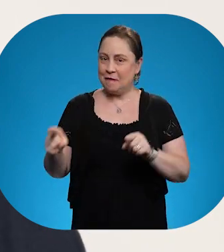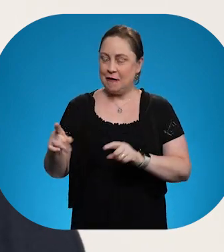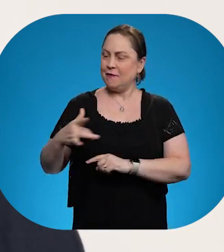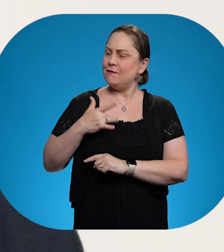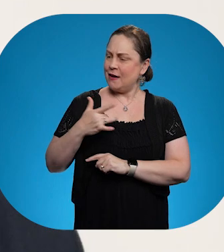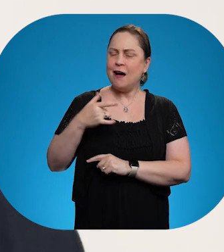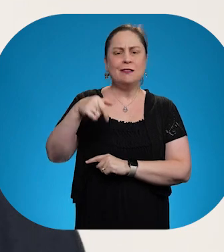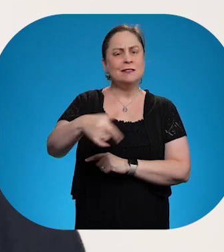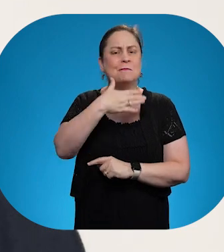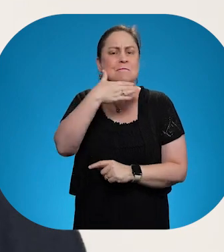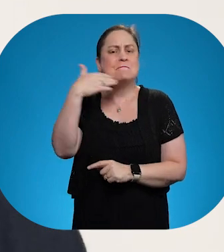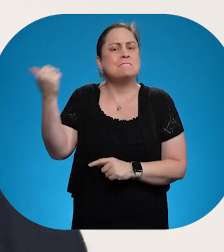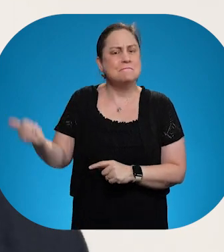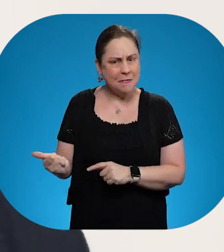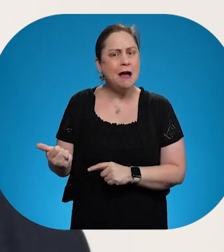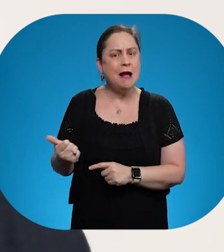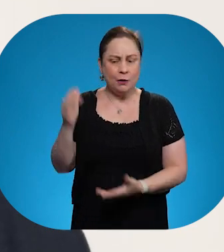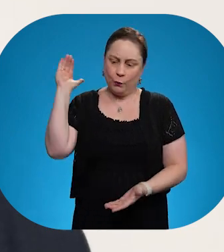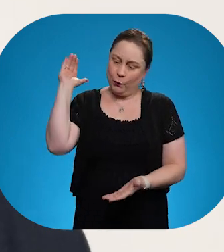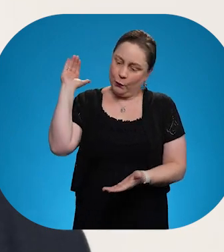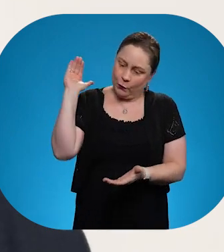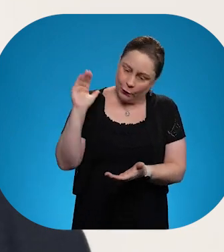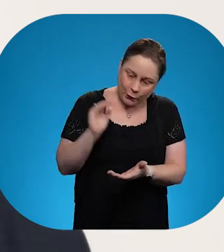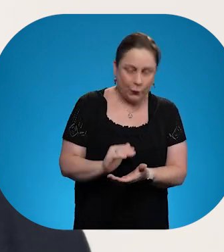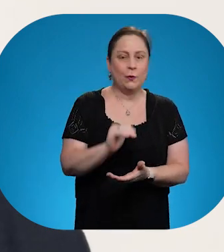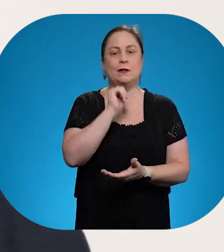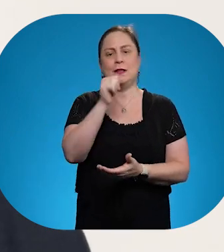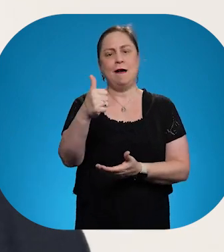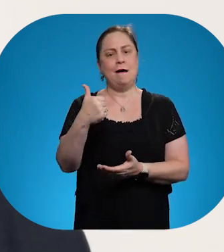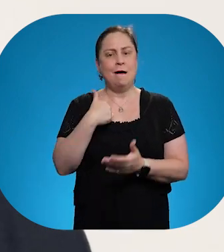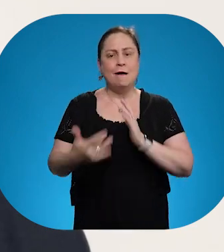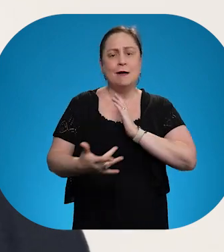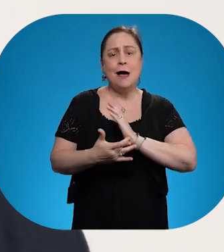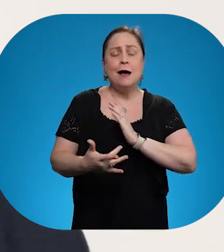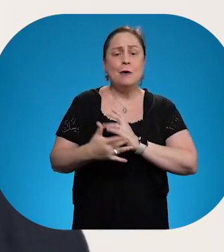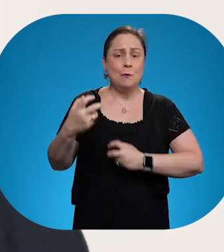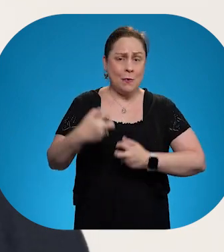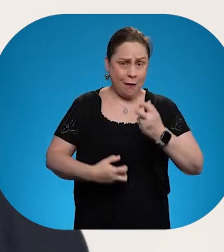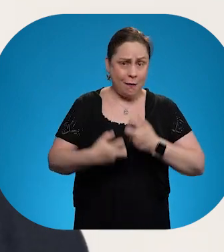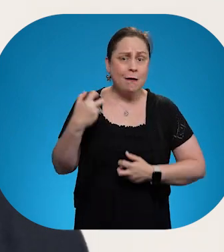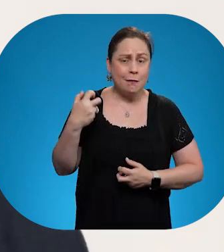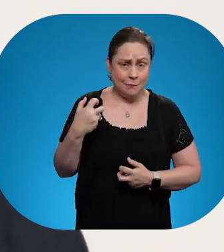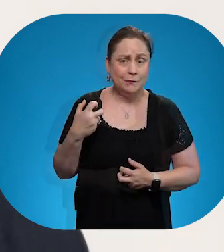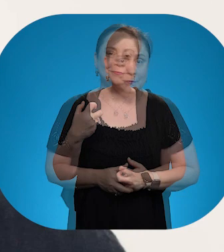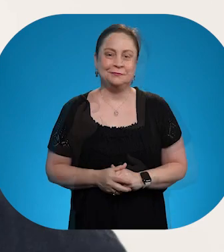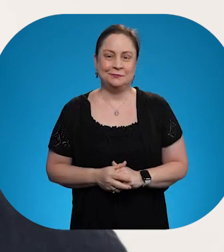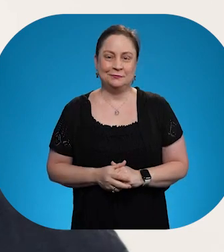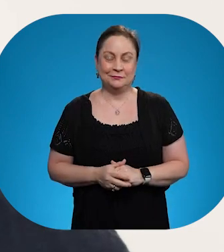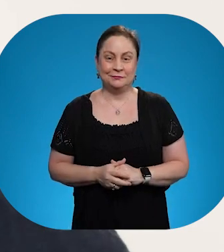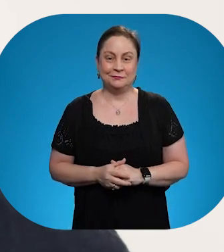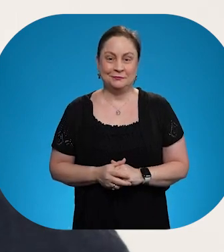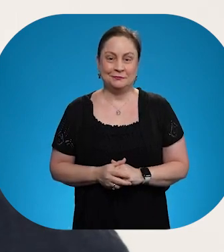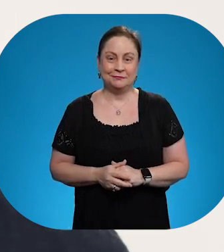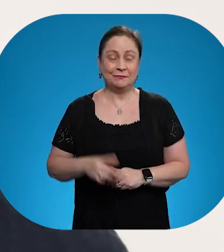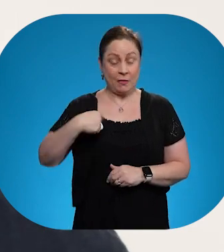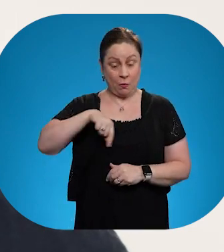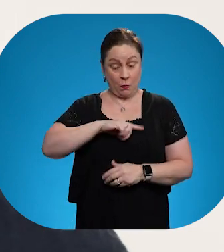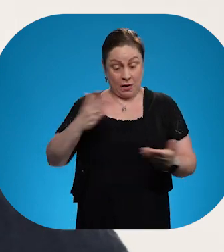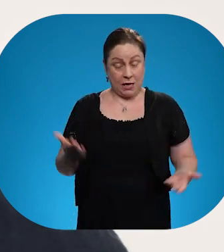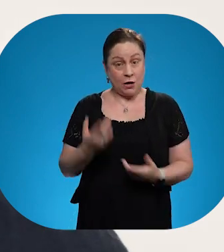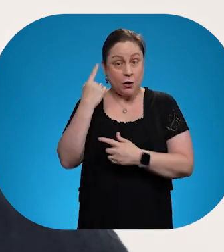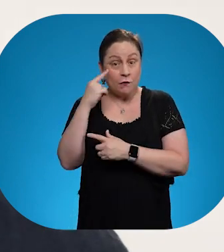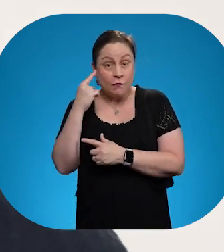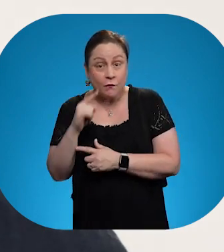felt this was the best way to reduce the risk of technical problems during the webinar itself. We are here today